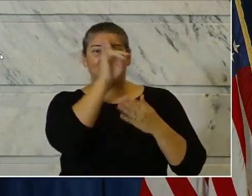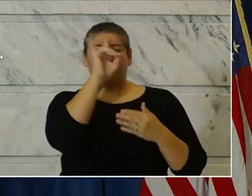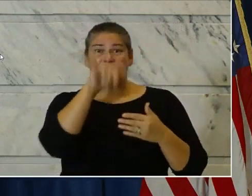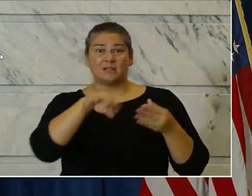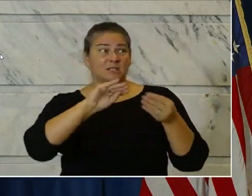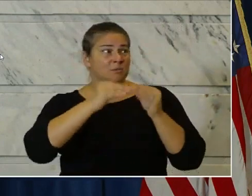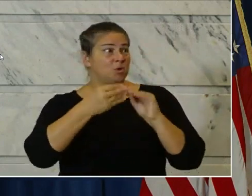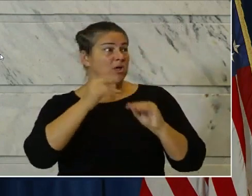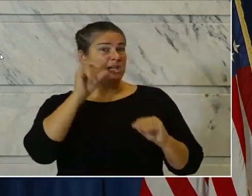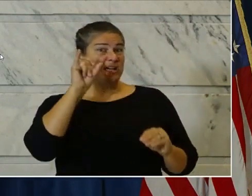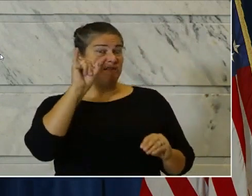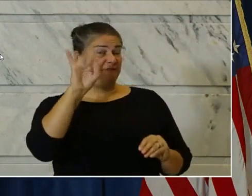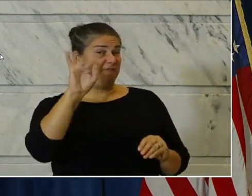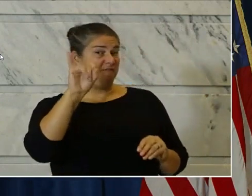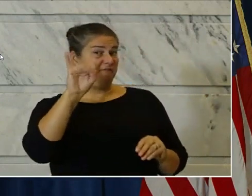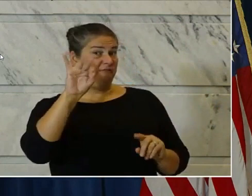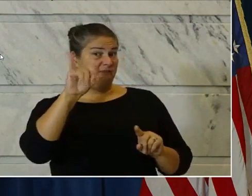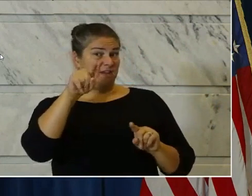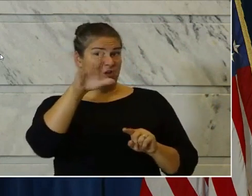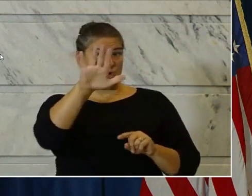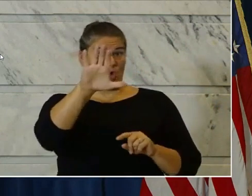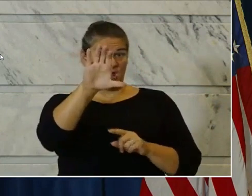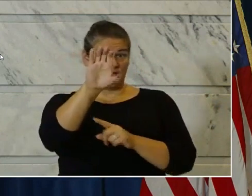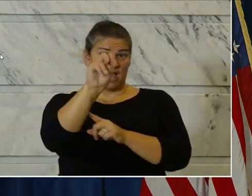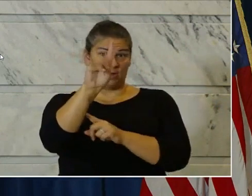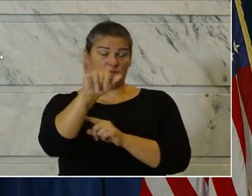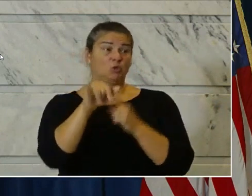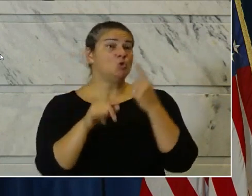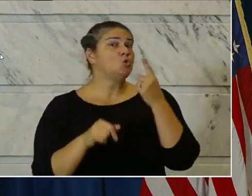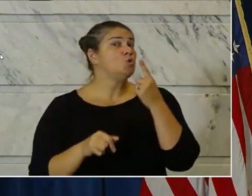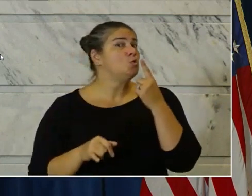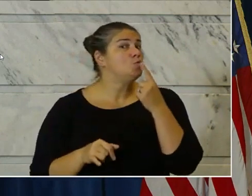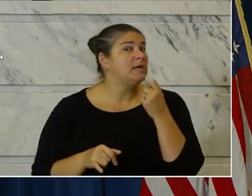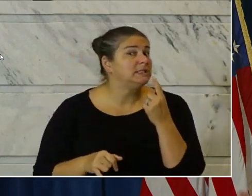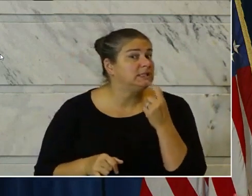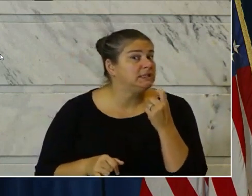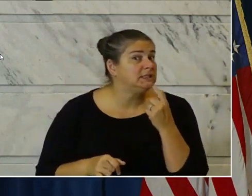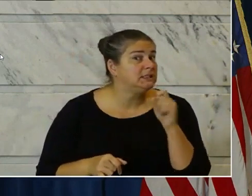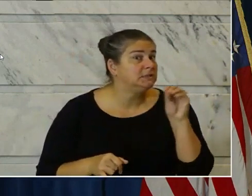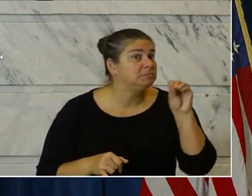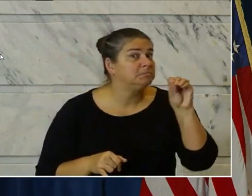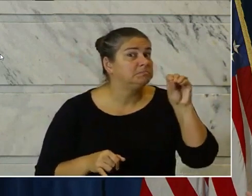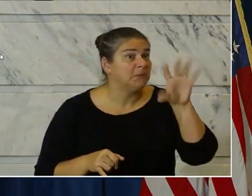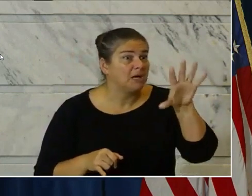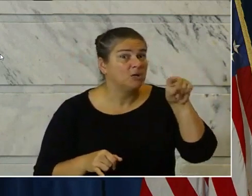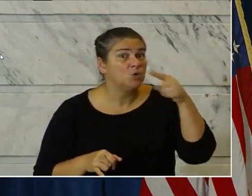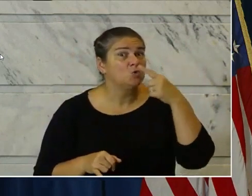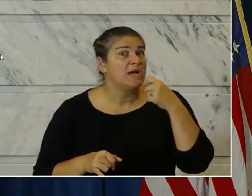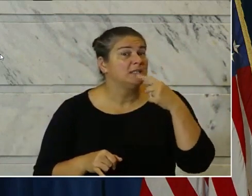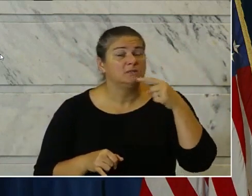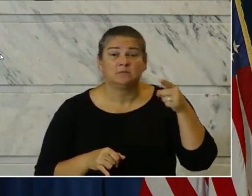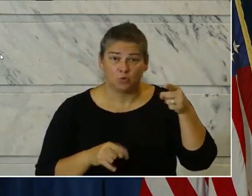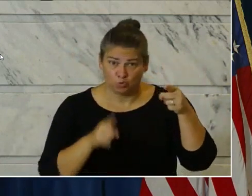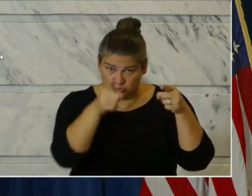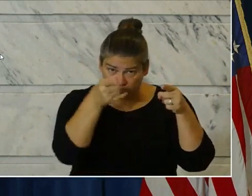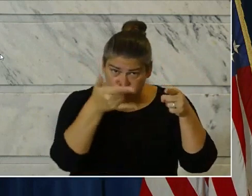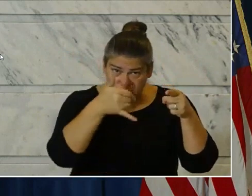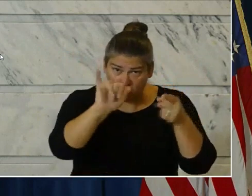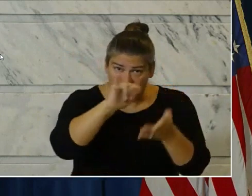If you hit red and you are continuing with in-person classes, then no. I don't have confidence because you're not following the guidance out there.